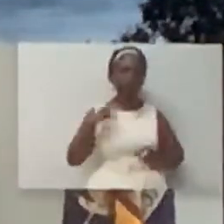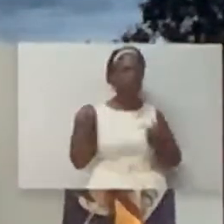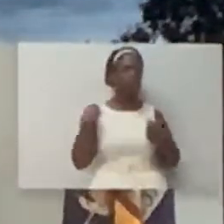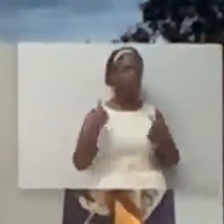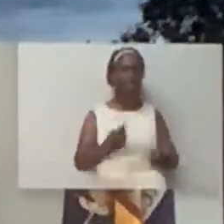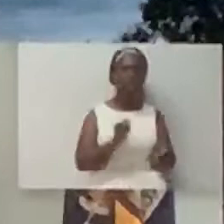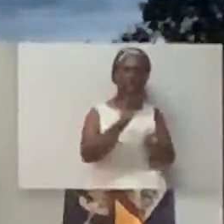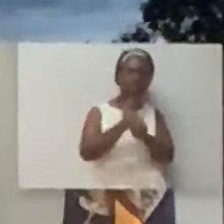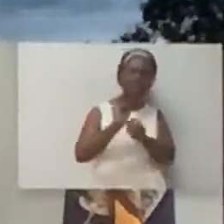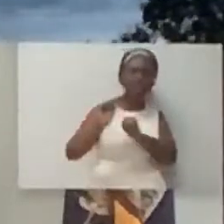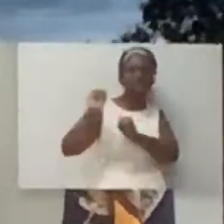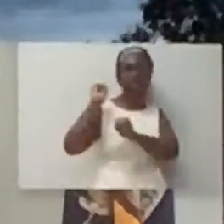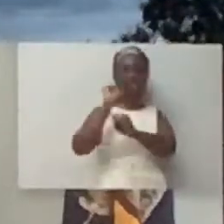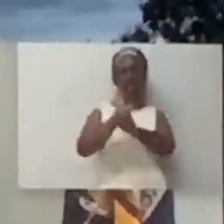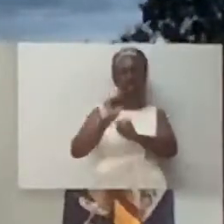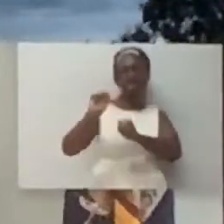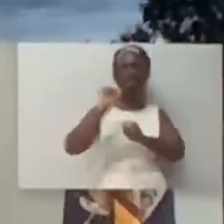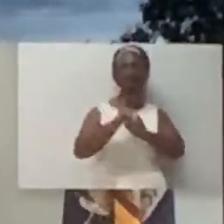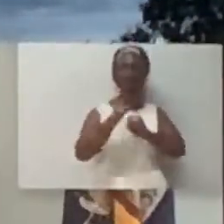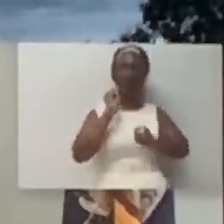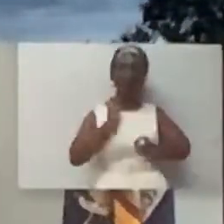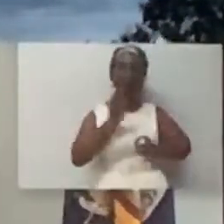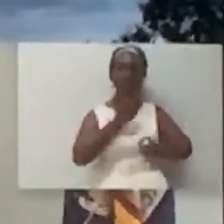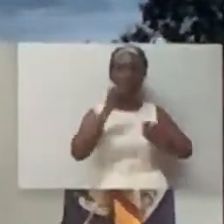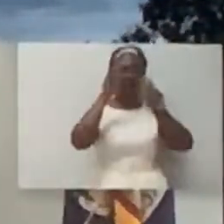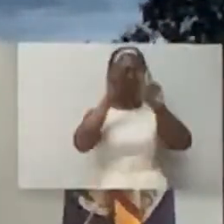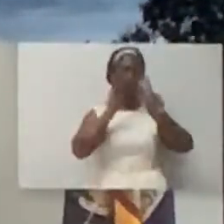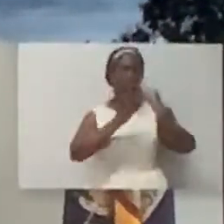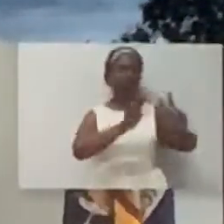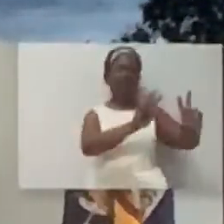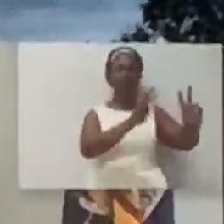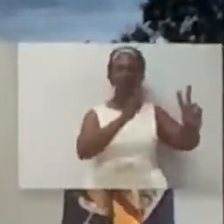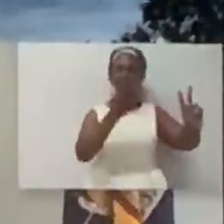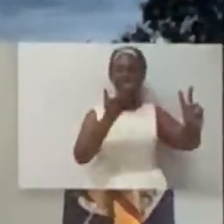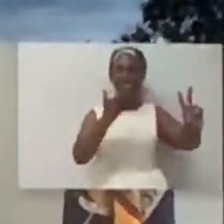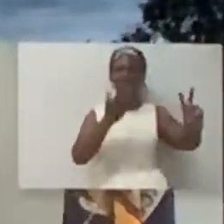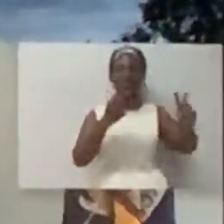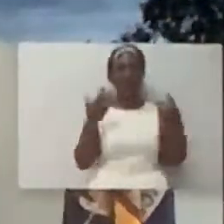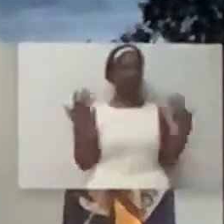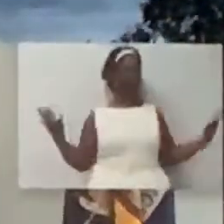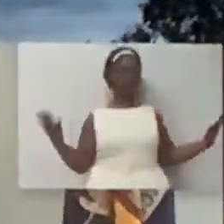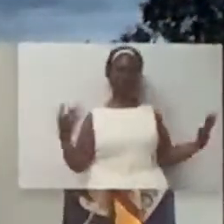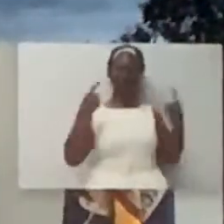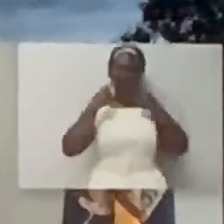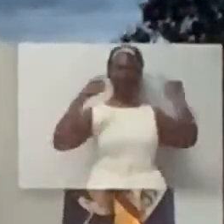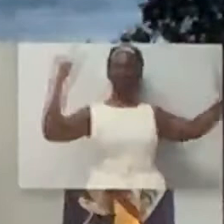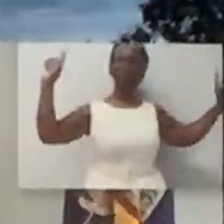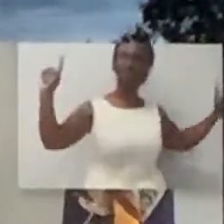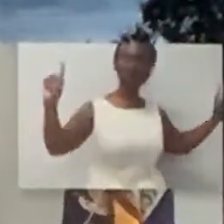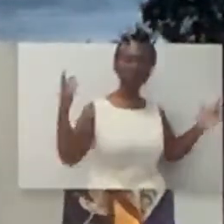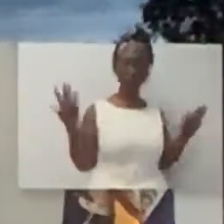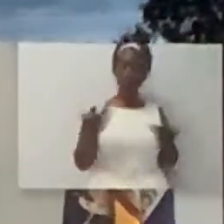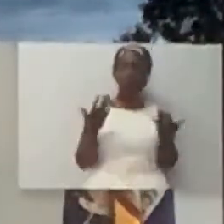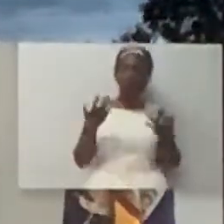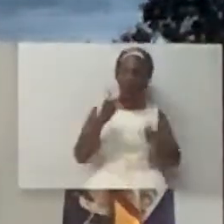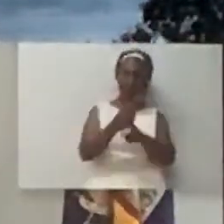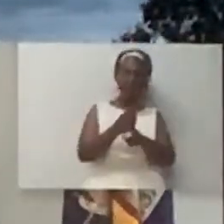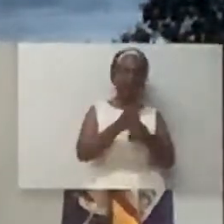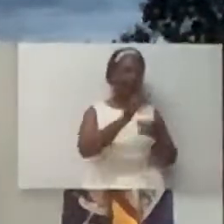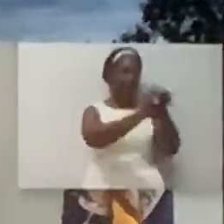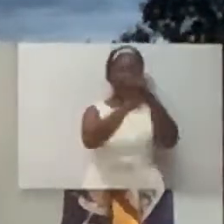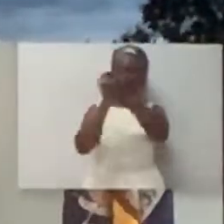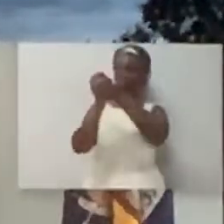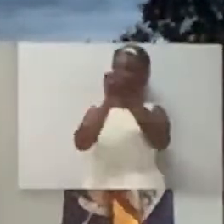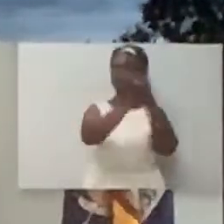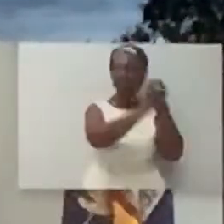worked tirelessly to prepare us for our futures and to make sure we had some fun along the way. And look, we made it. Congratulations. Moving